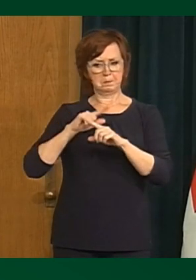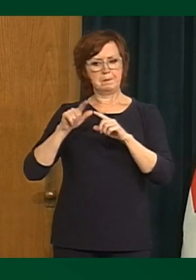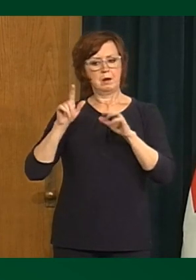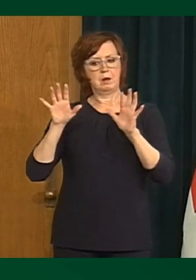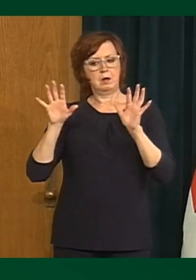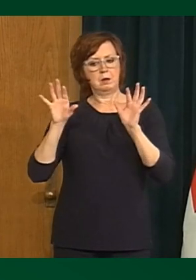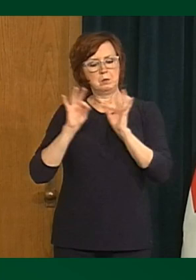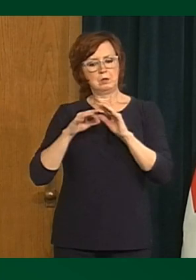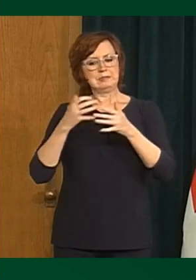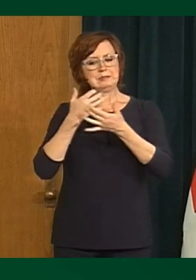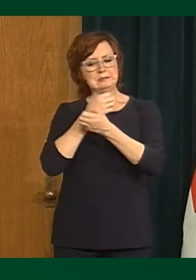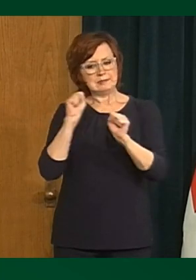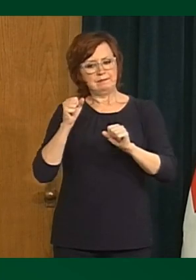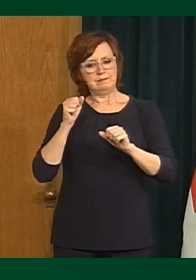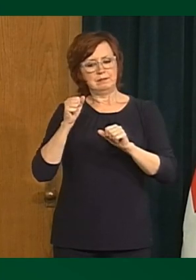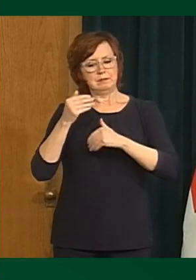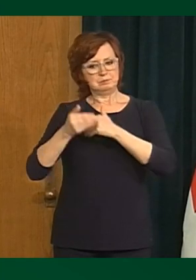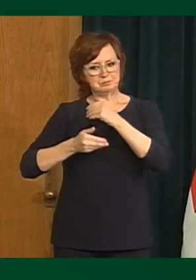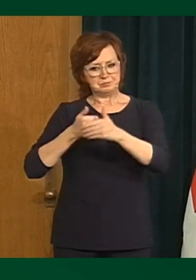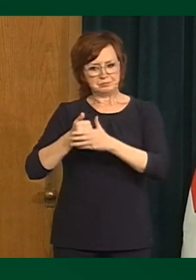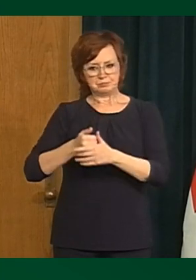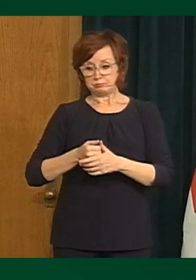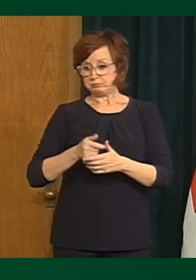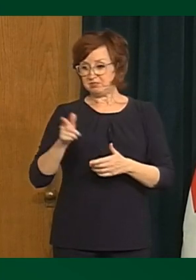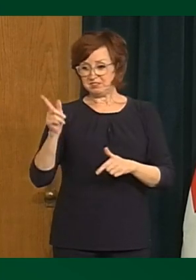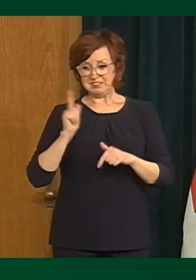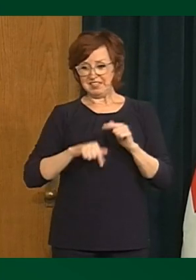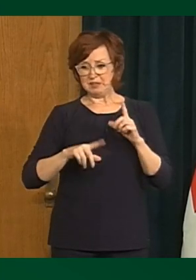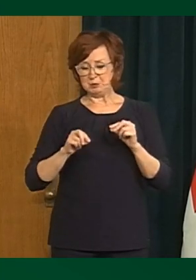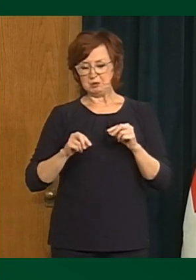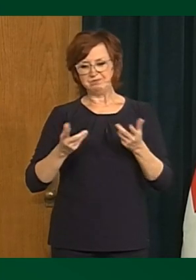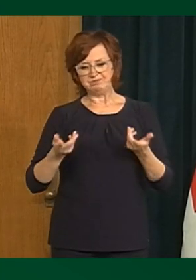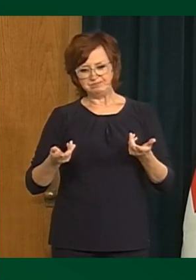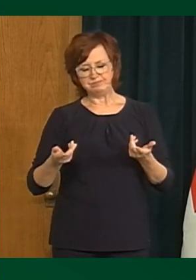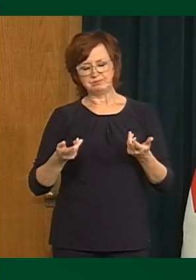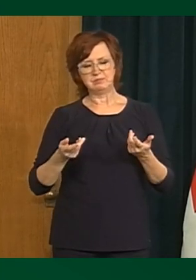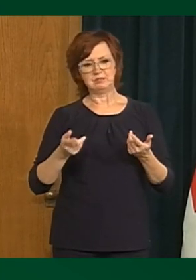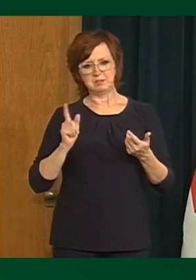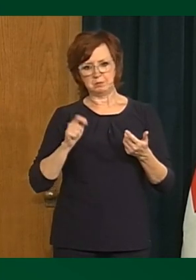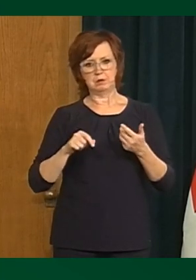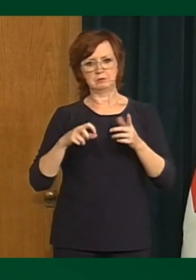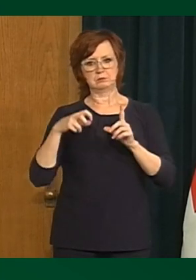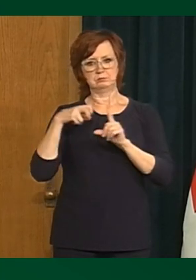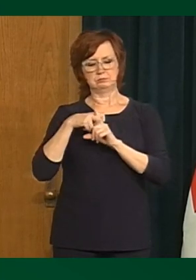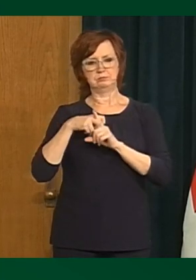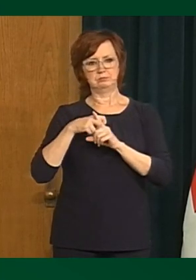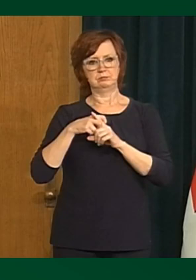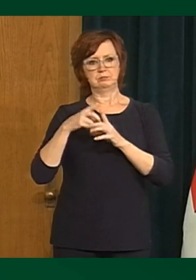not able to do that, the fines or charging is the absolute last resort.